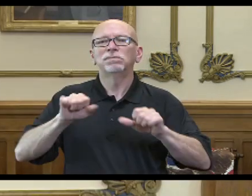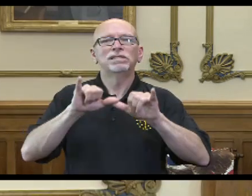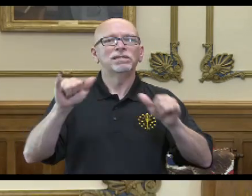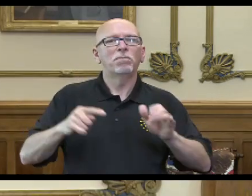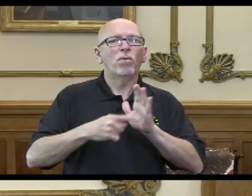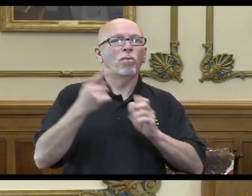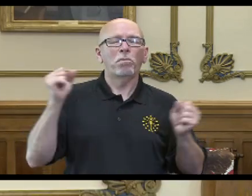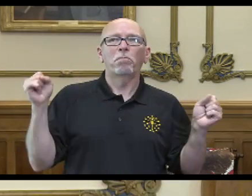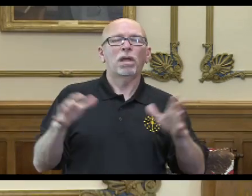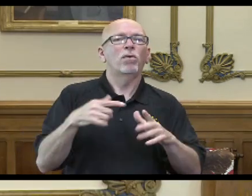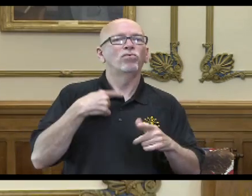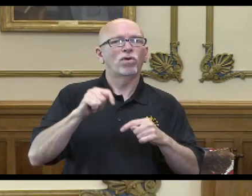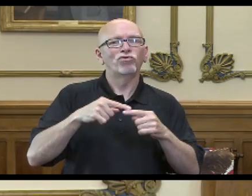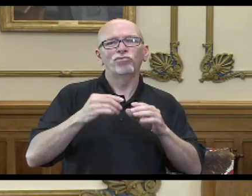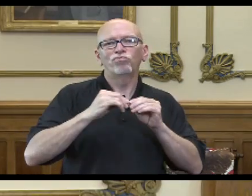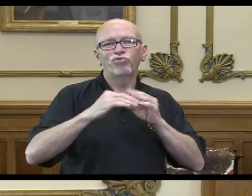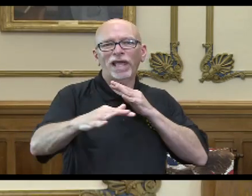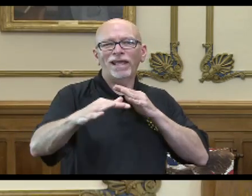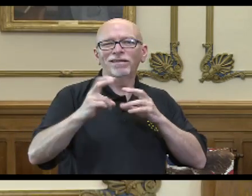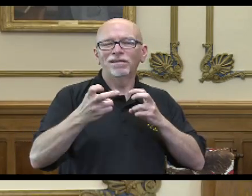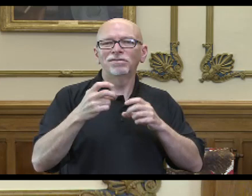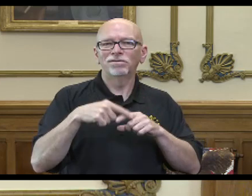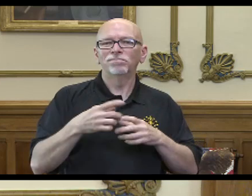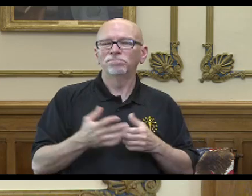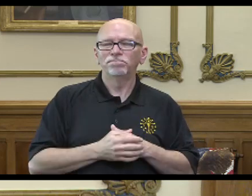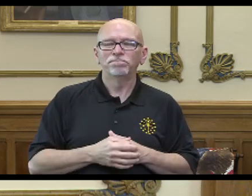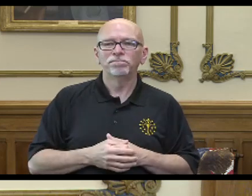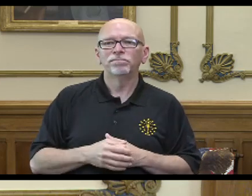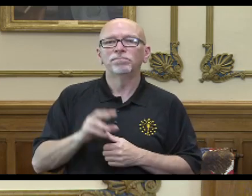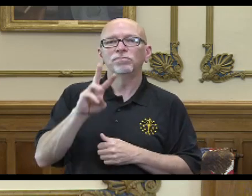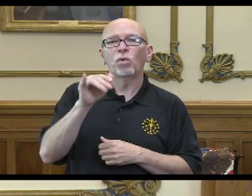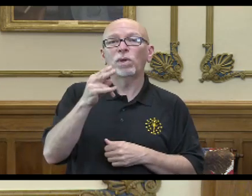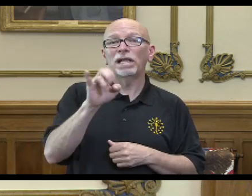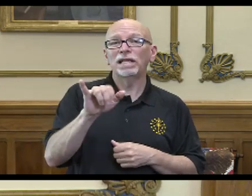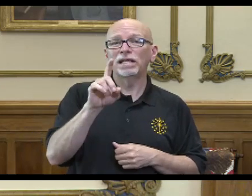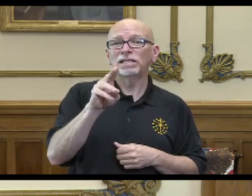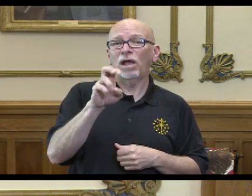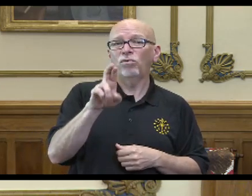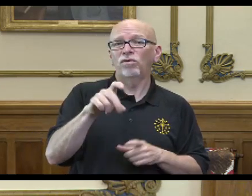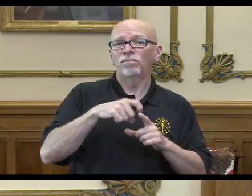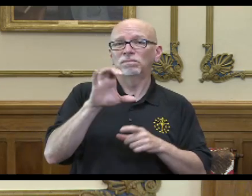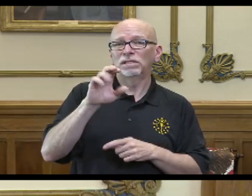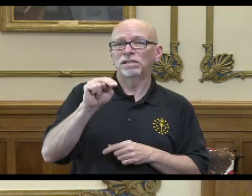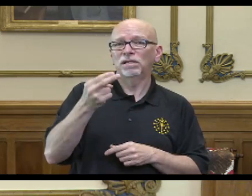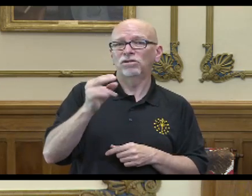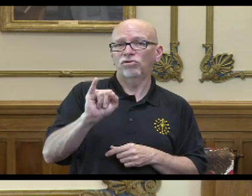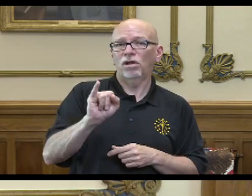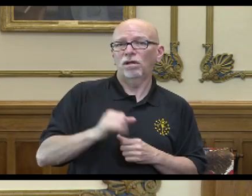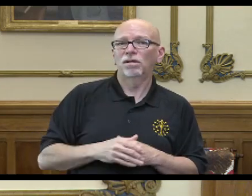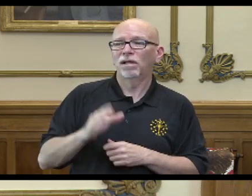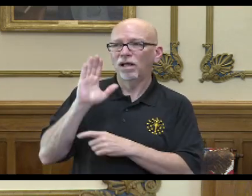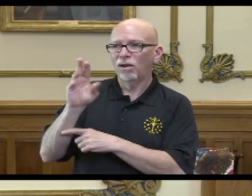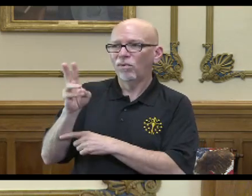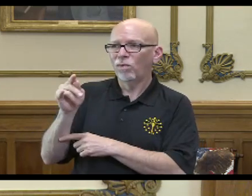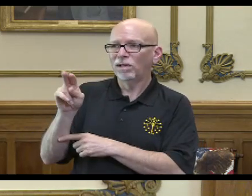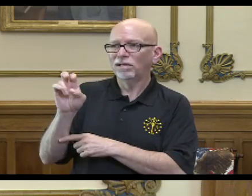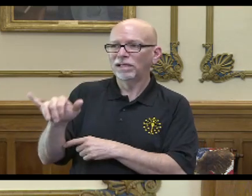we've spread this out to slow the spread. Whitney Downard, CNHI. Hello,